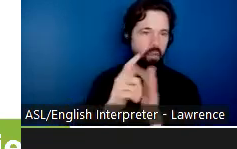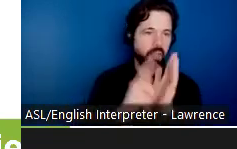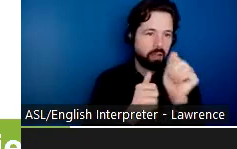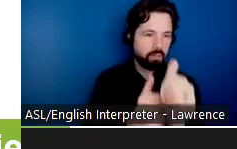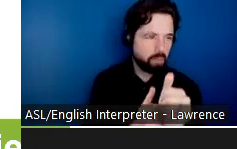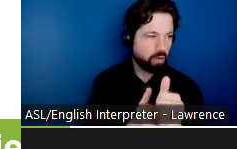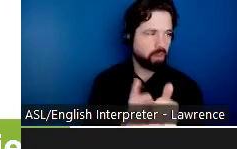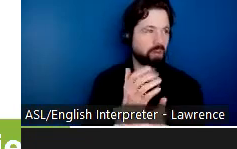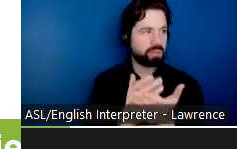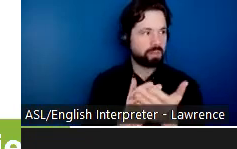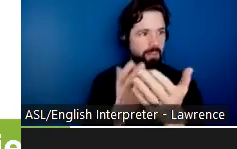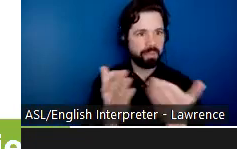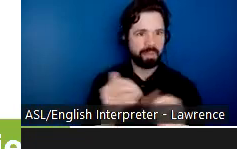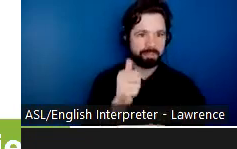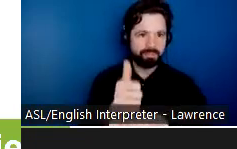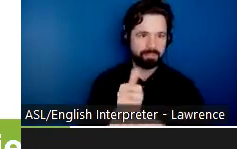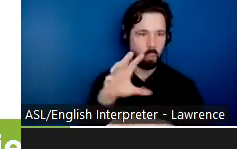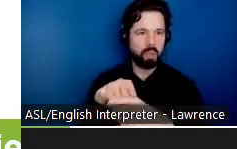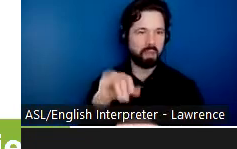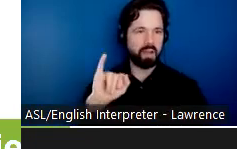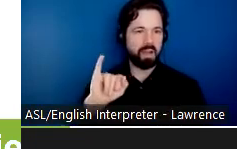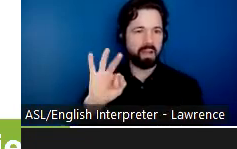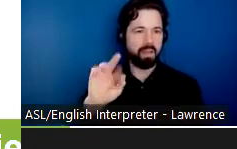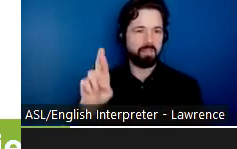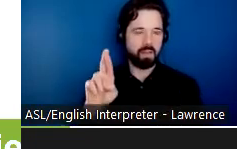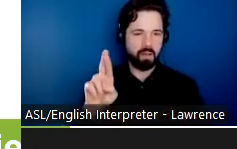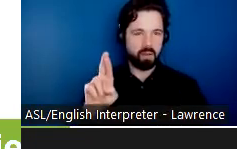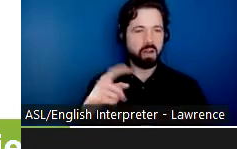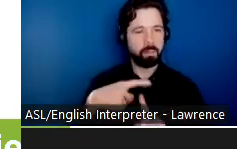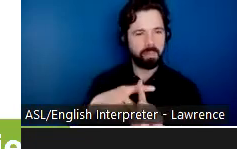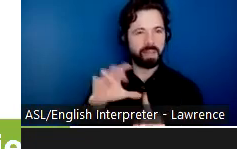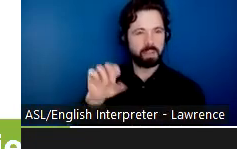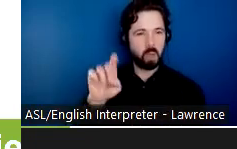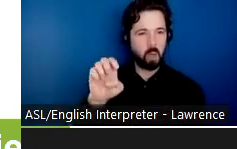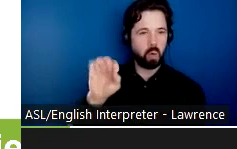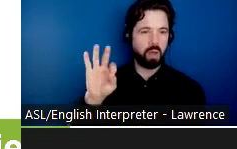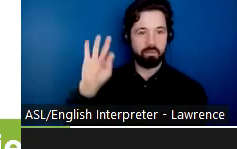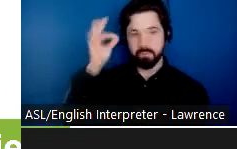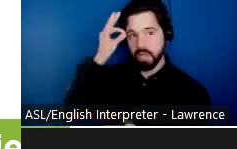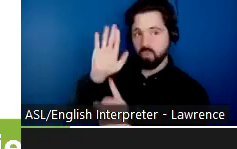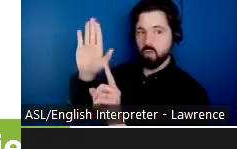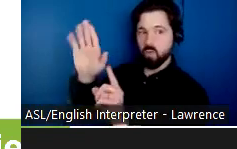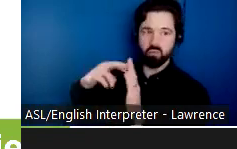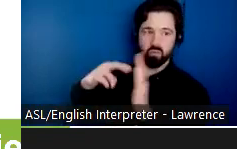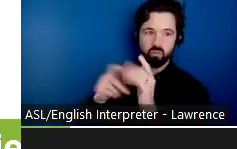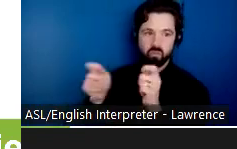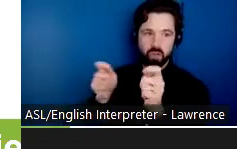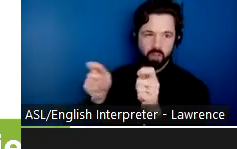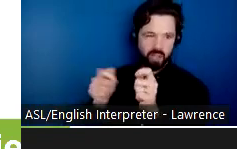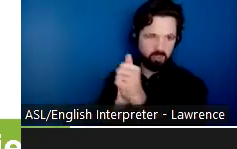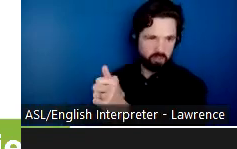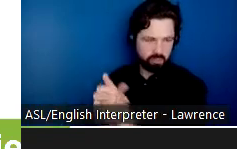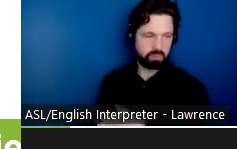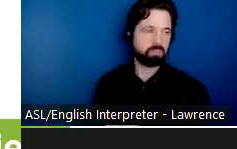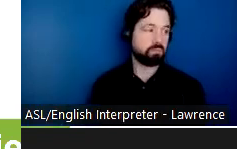established within the IFR and subsequently the Code of Federal Regulations. As you'll see, for at least